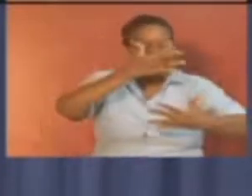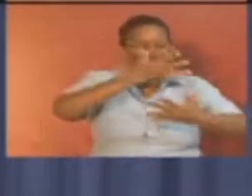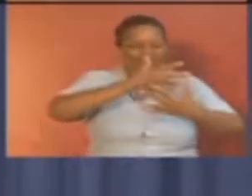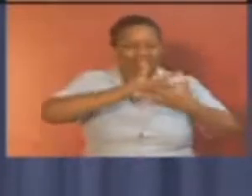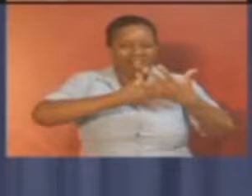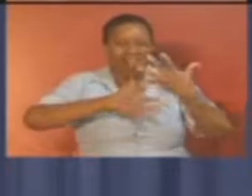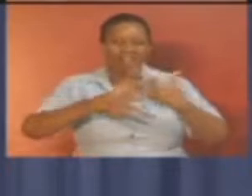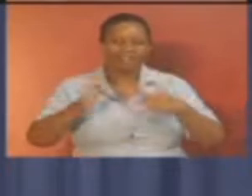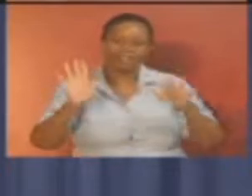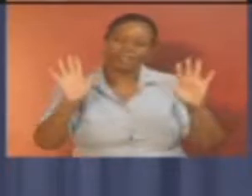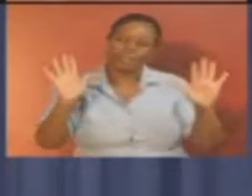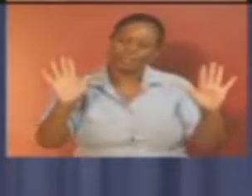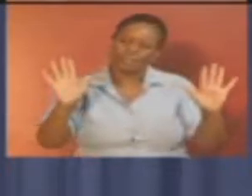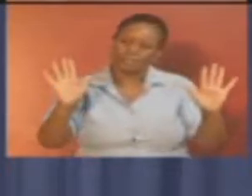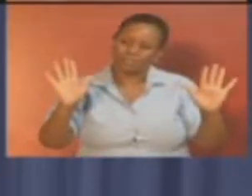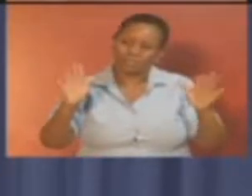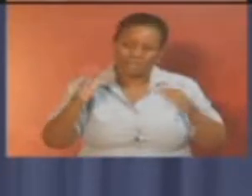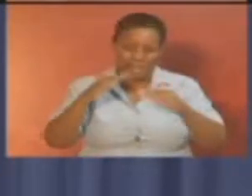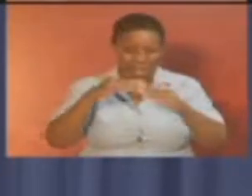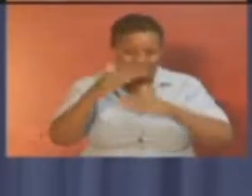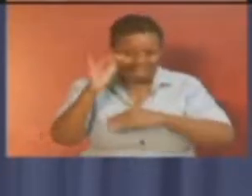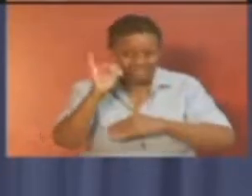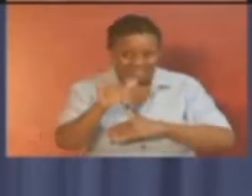Day 2022.